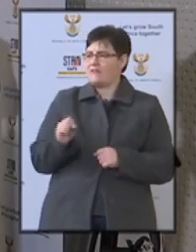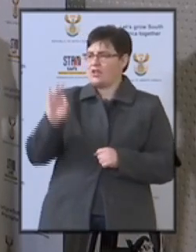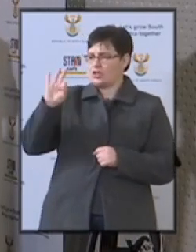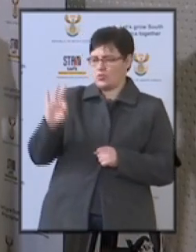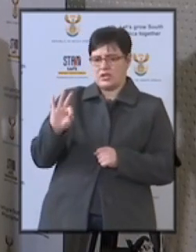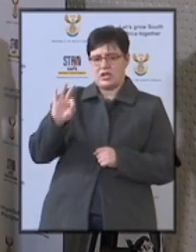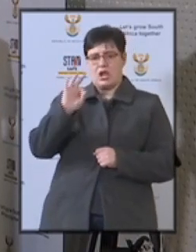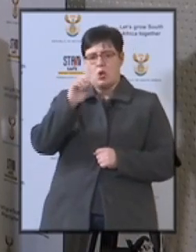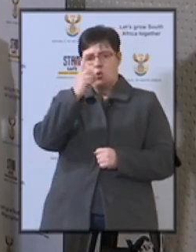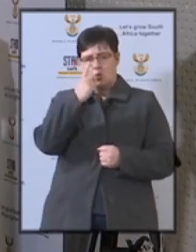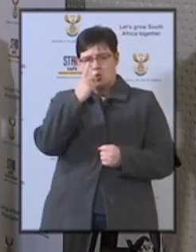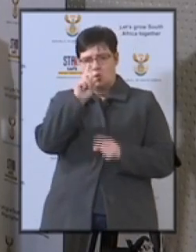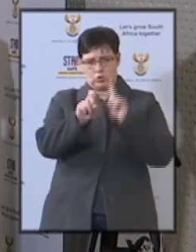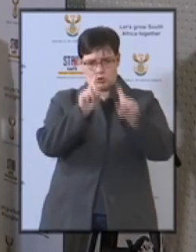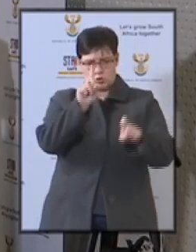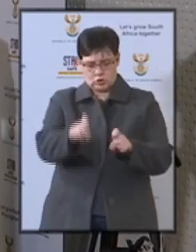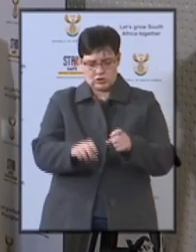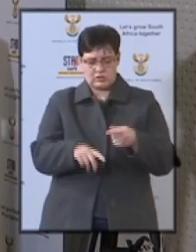questions.